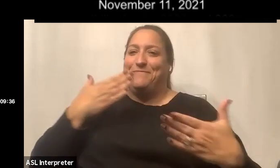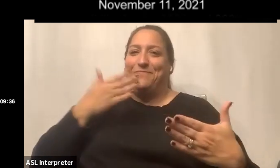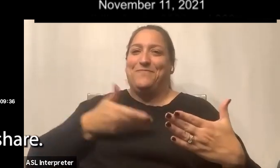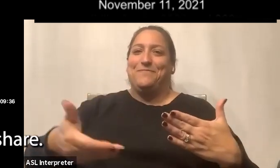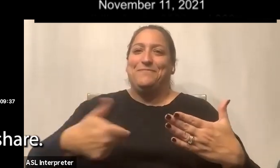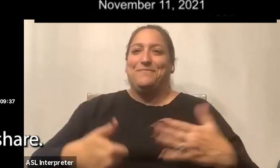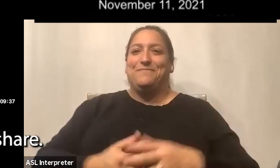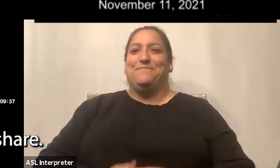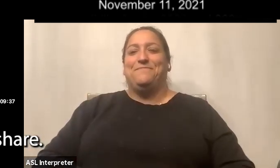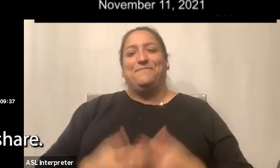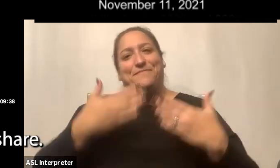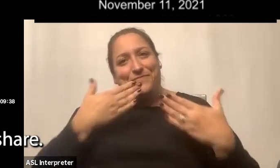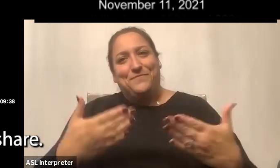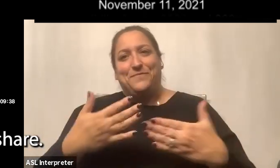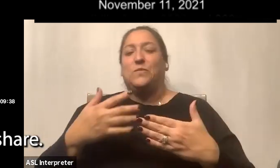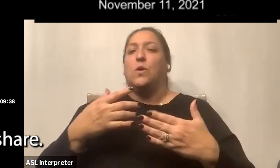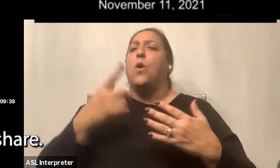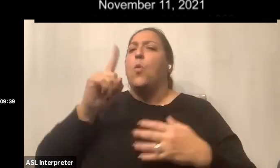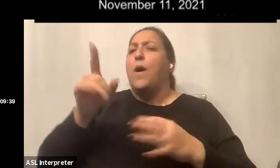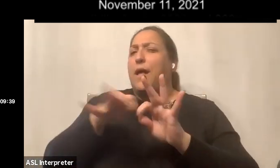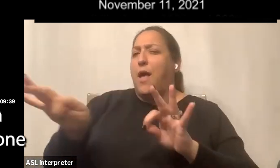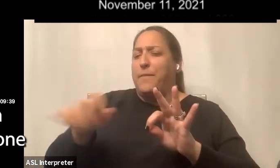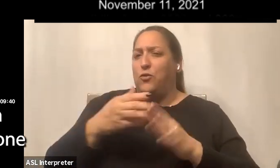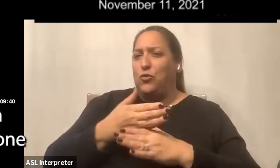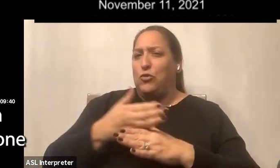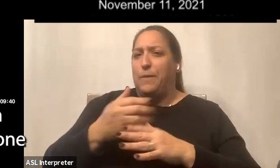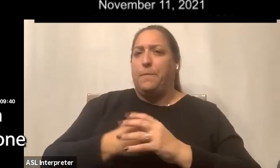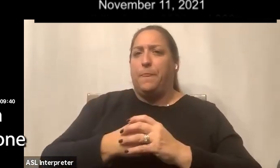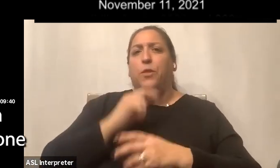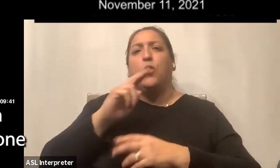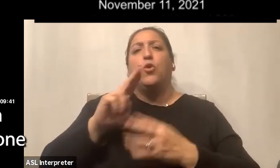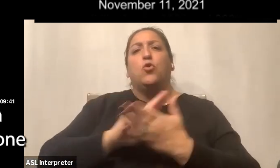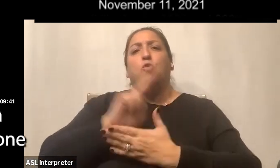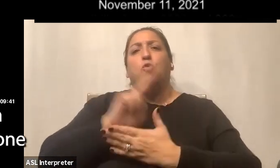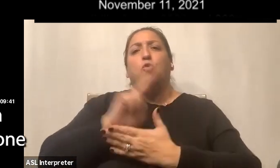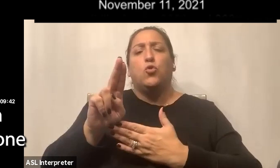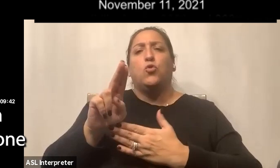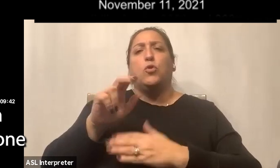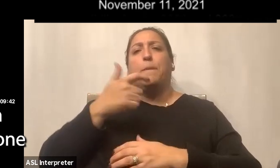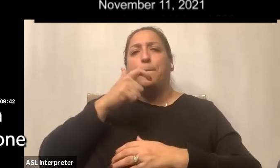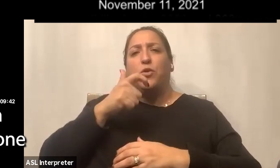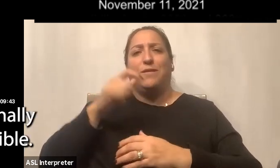me. Thank you. And one comment here to share. University of British